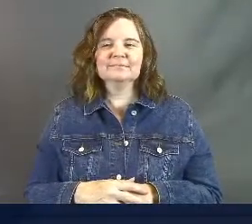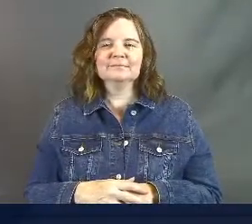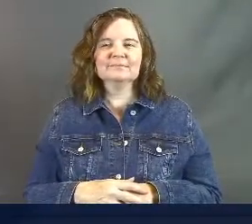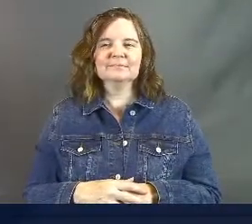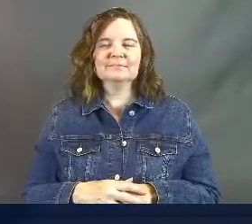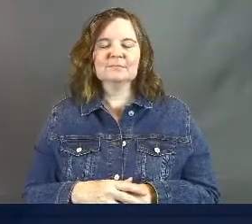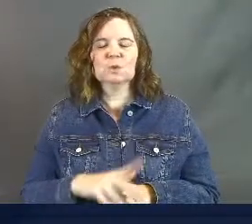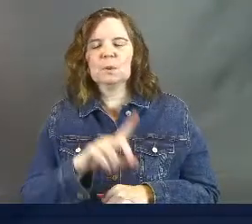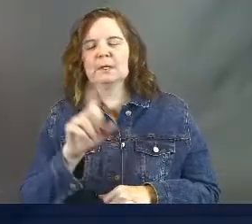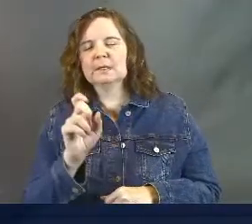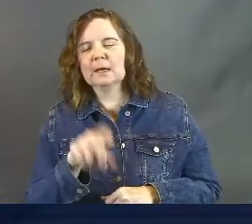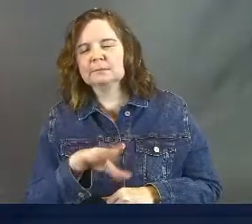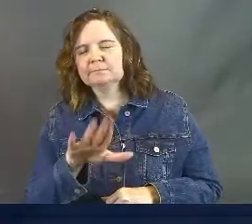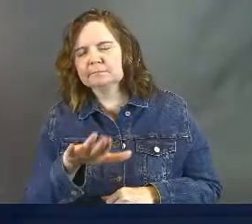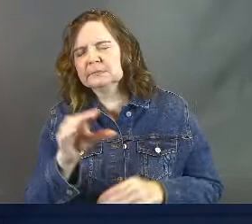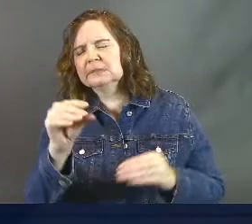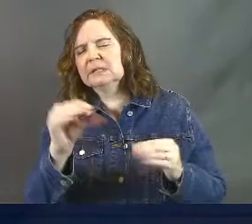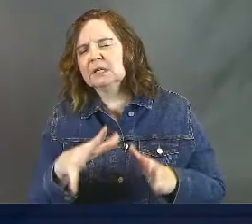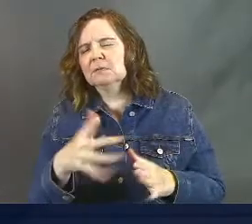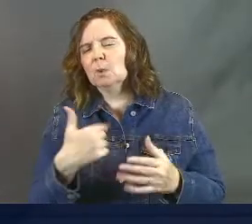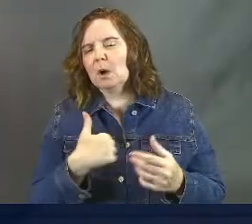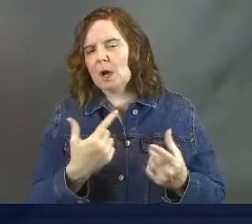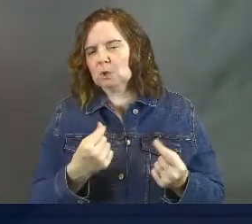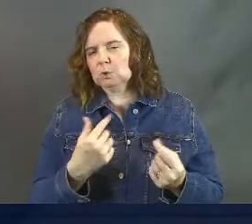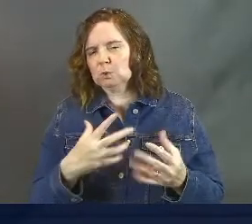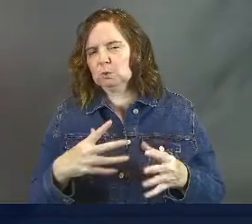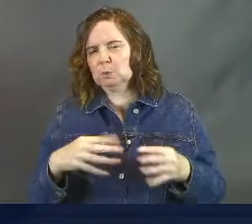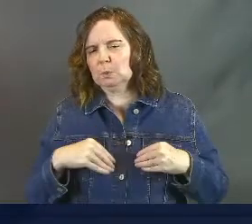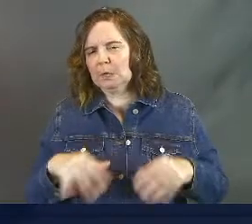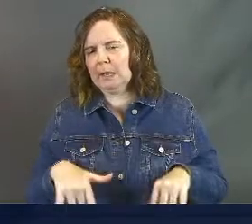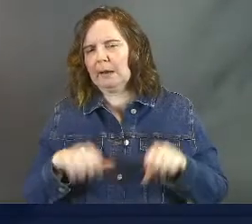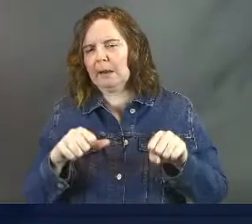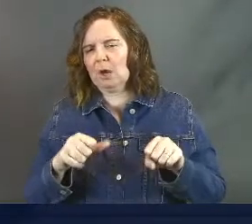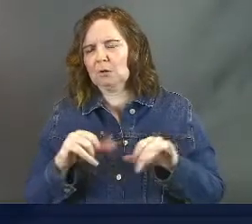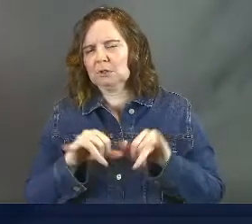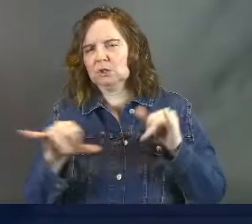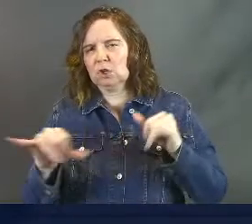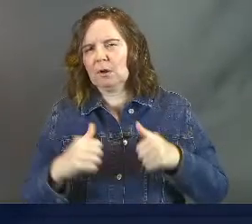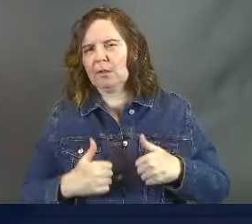He asked him this question, "Teacher, what should I do to inherit eternal life?"